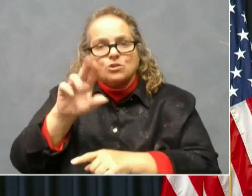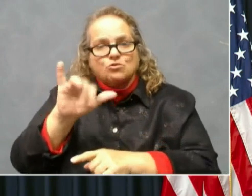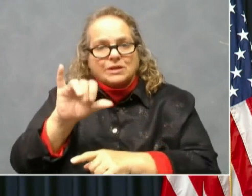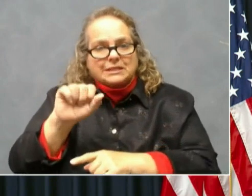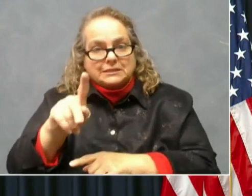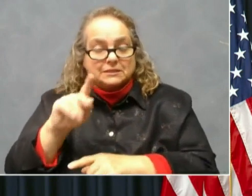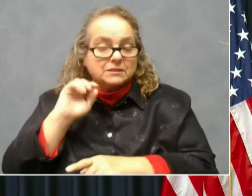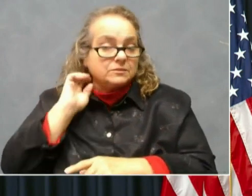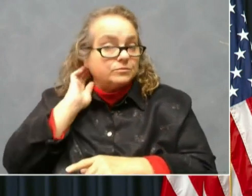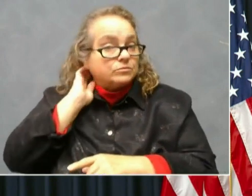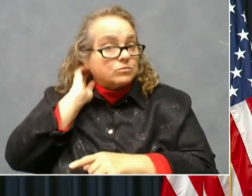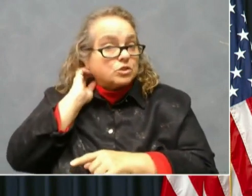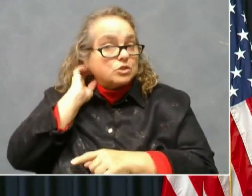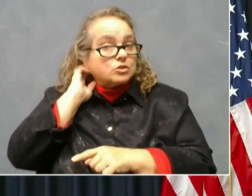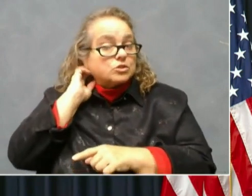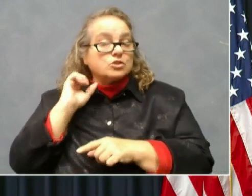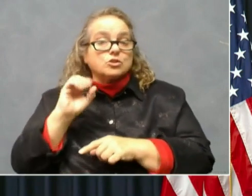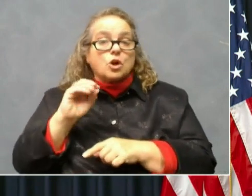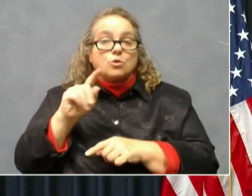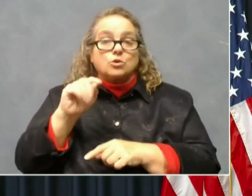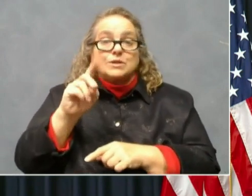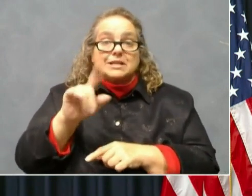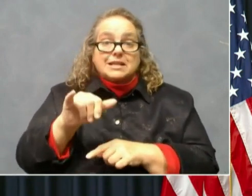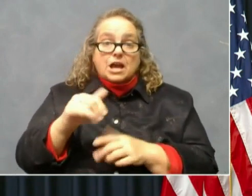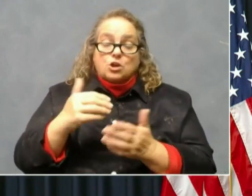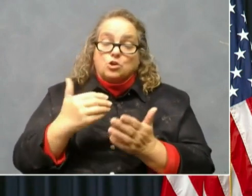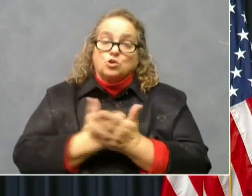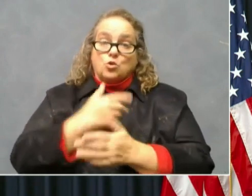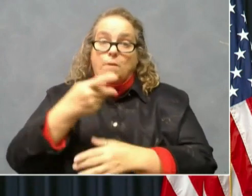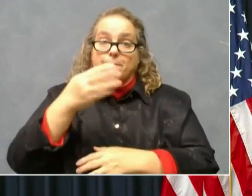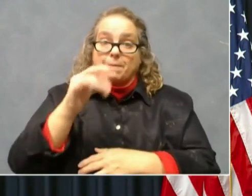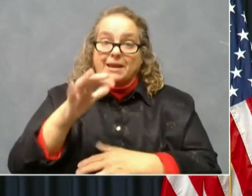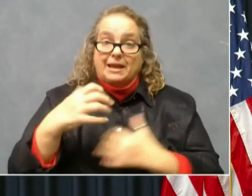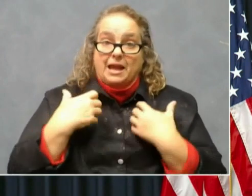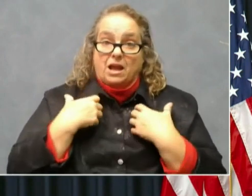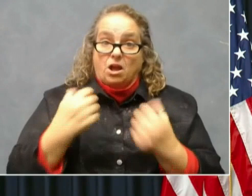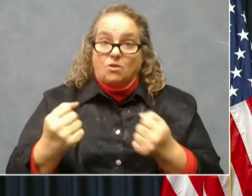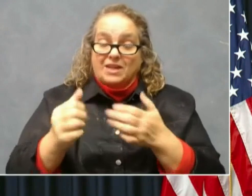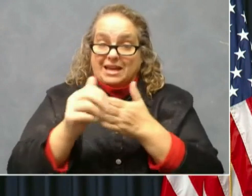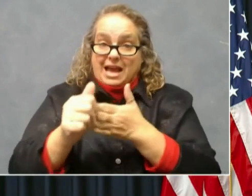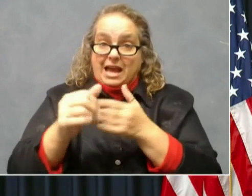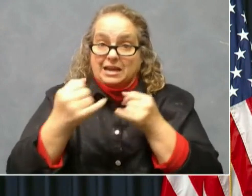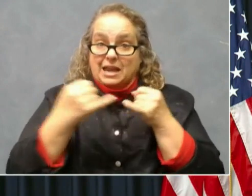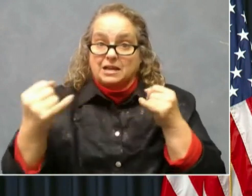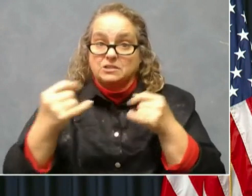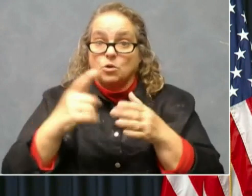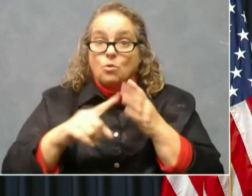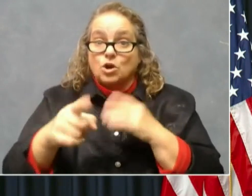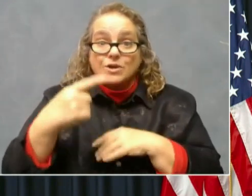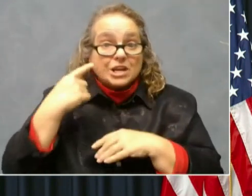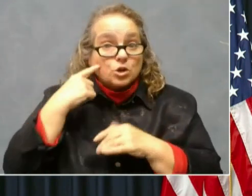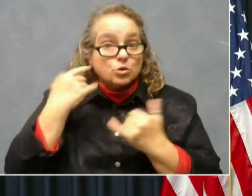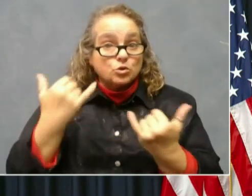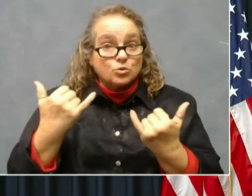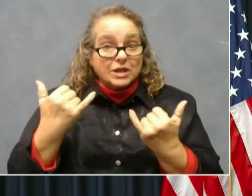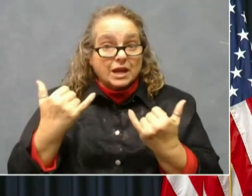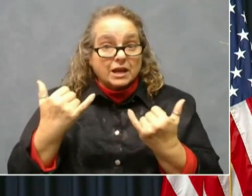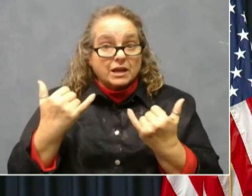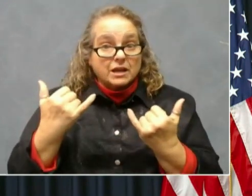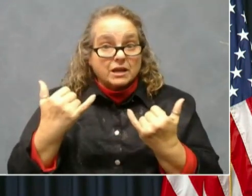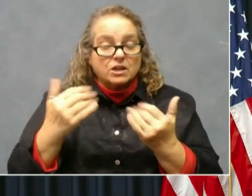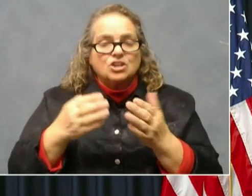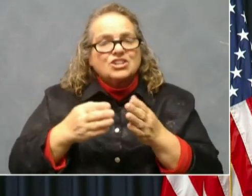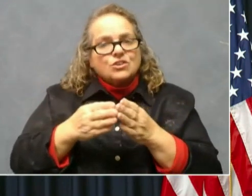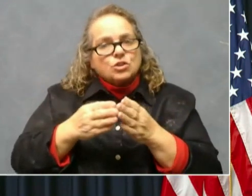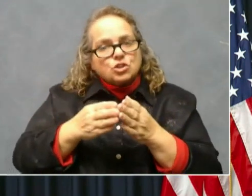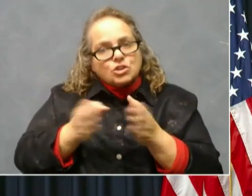outlining our new public health guidance for Kentucky schools. Now, what you're going to hear today are the general tenets that we are